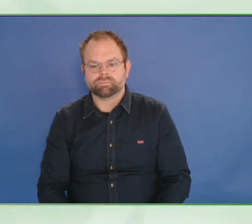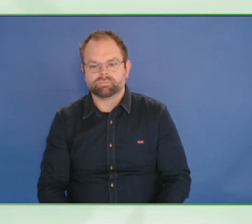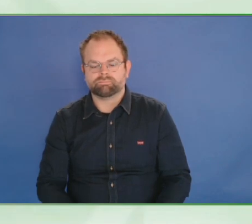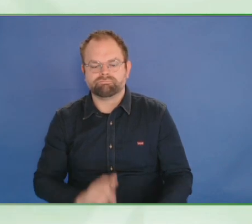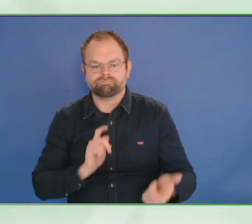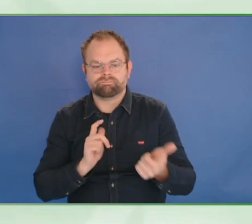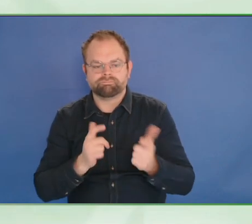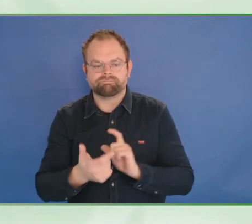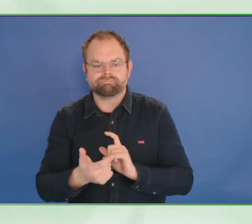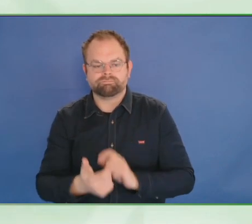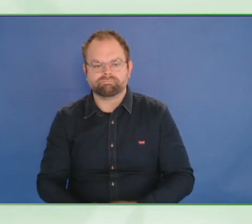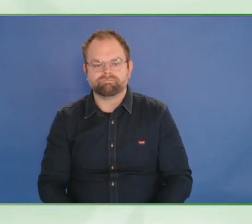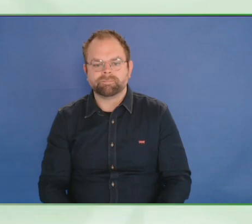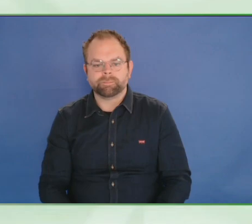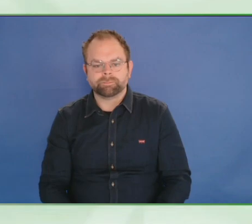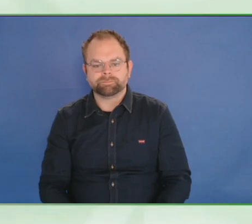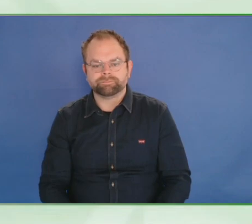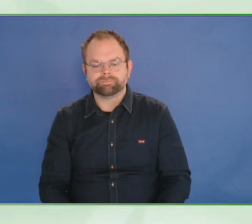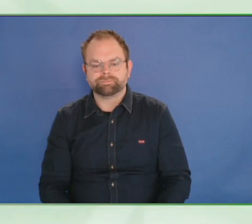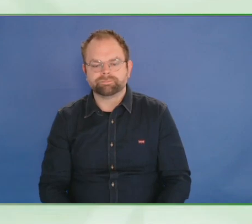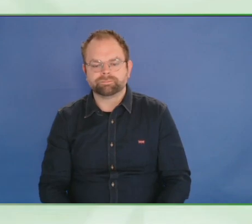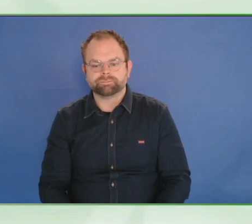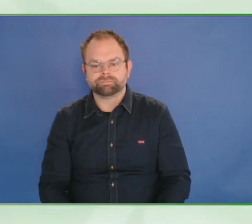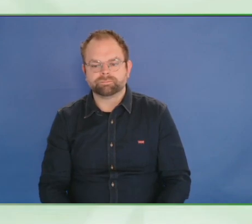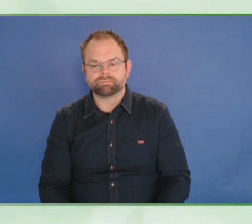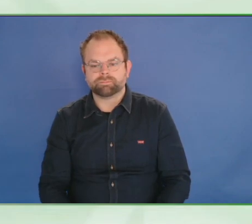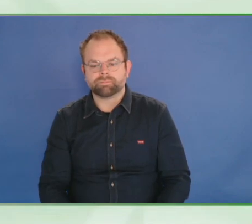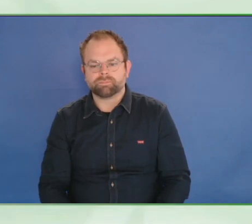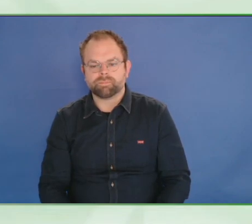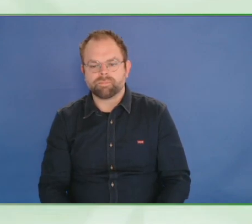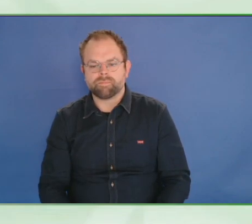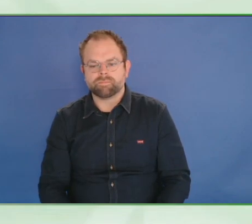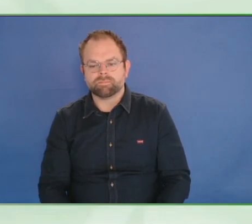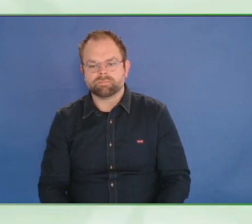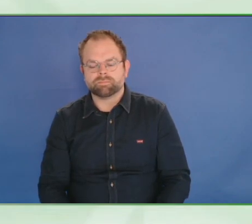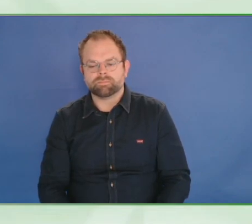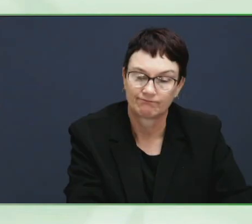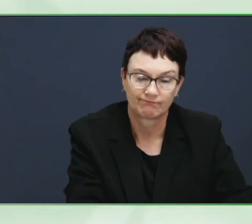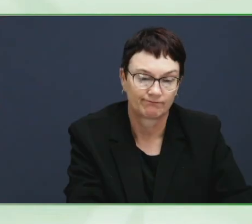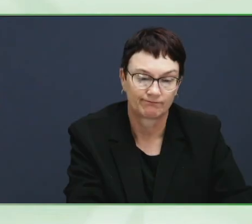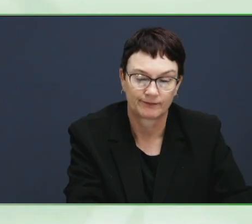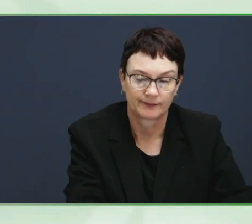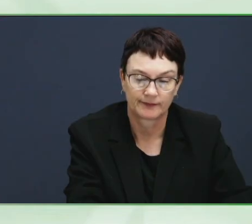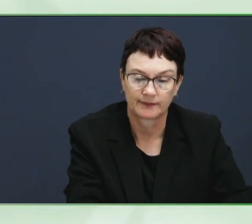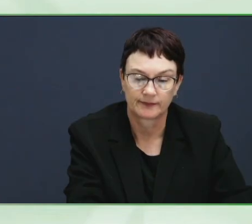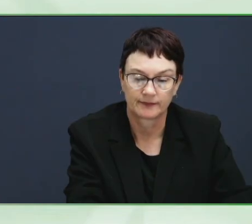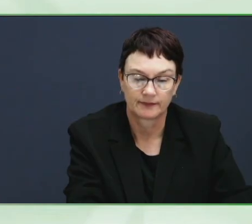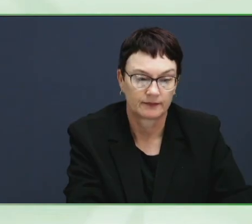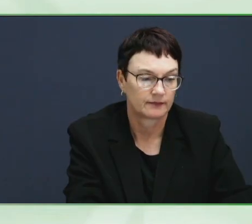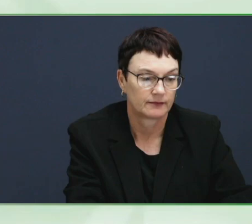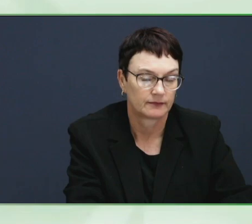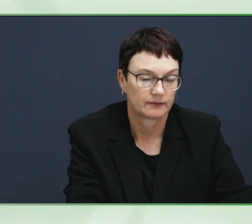also the mom of a child, 9 years old, who is